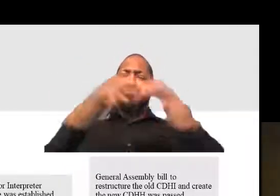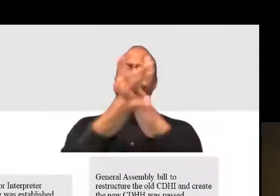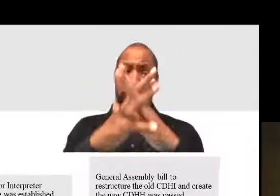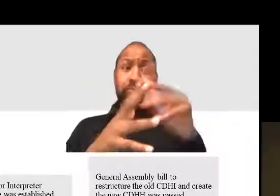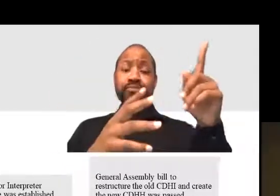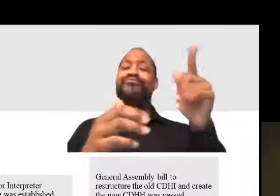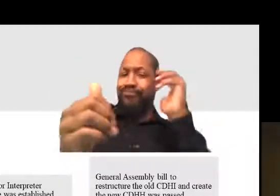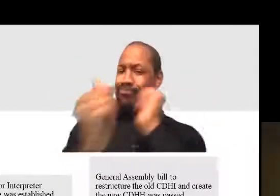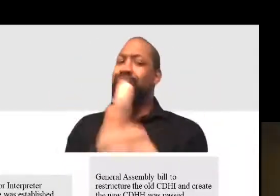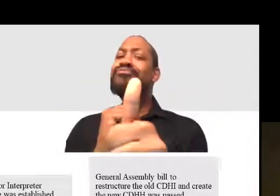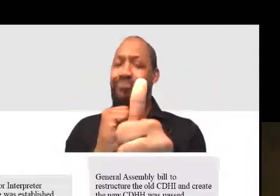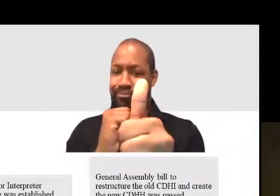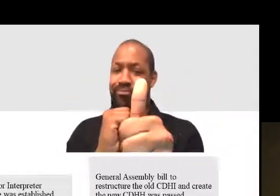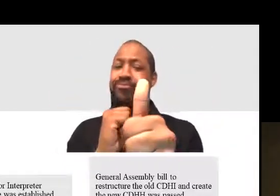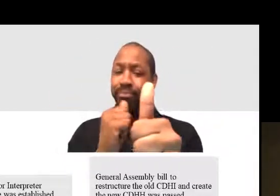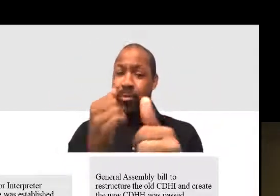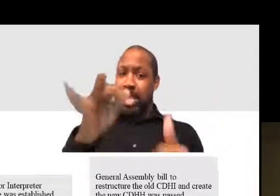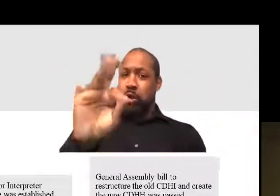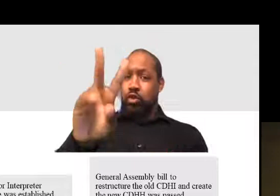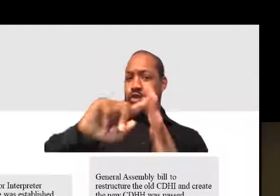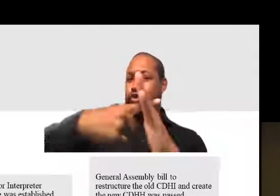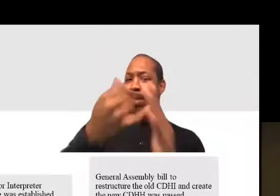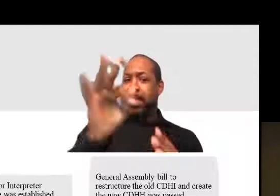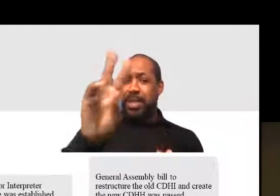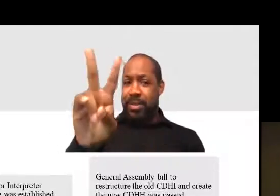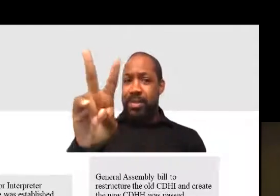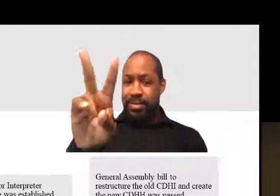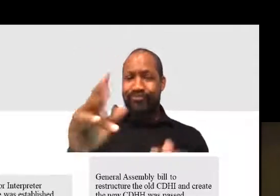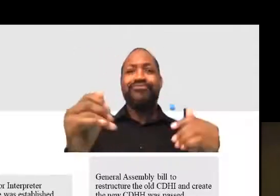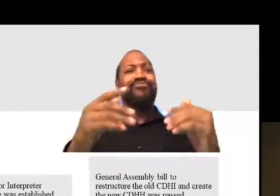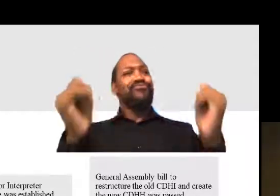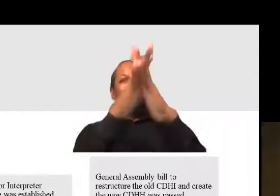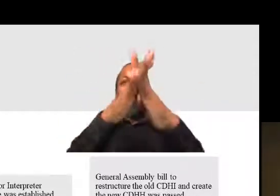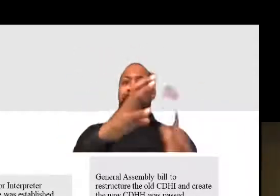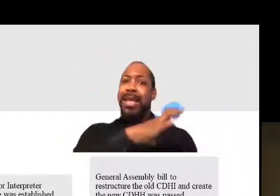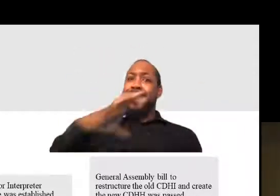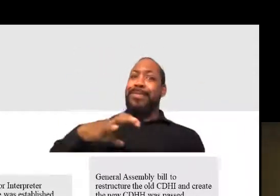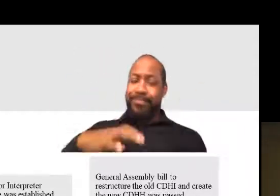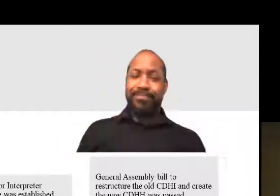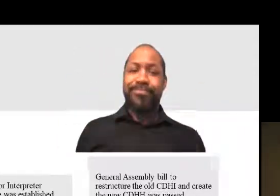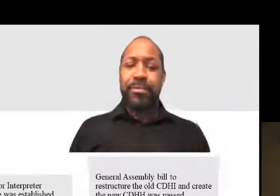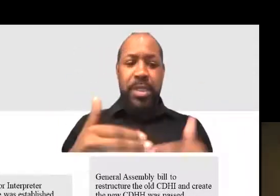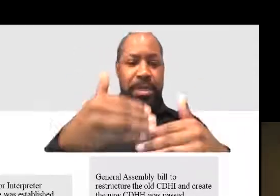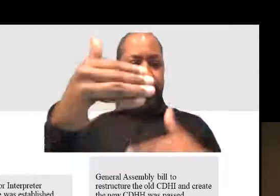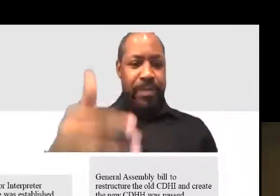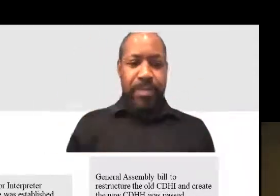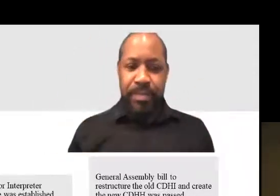1992 to restructure CDHI and form CDHH. And it was passed by the General